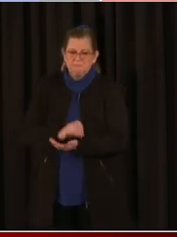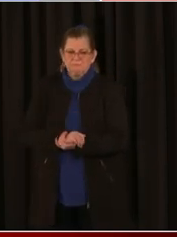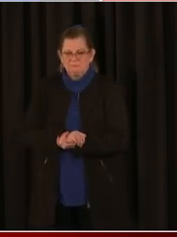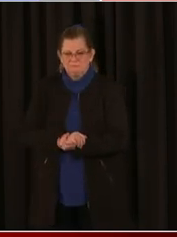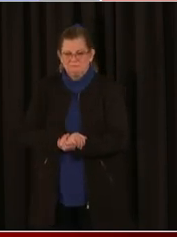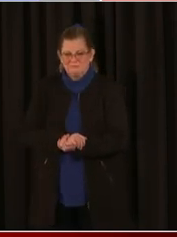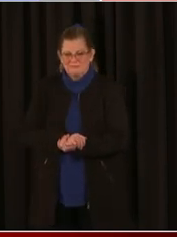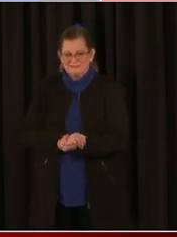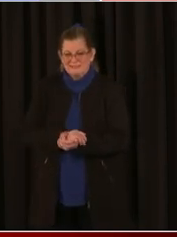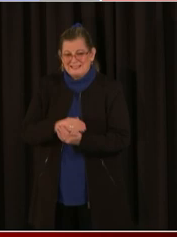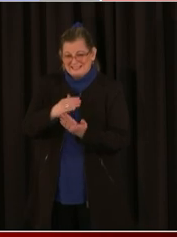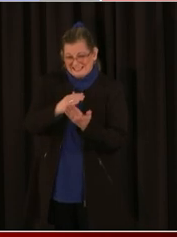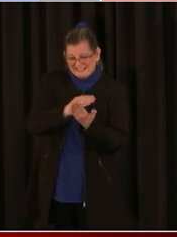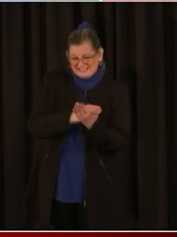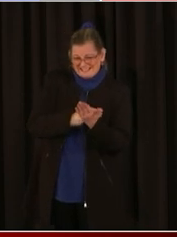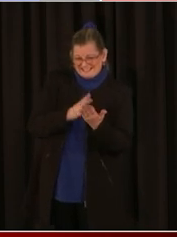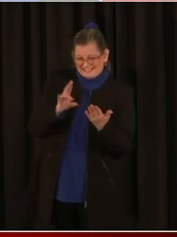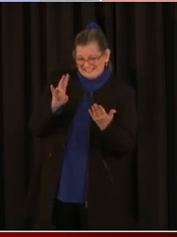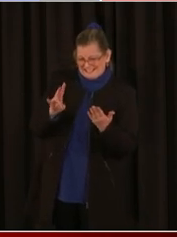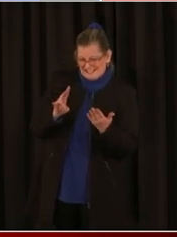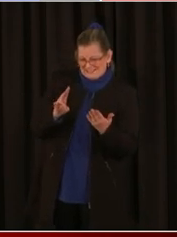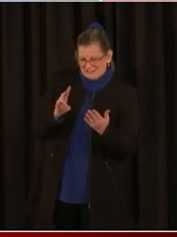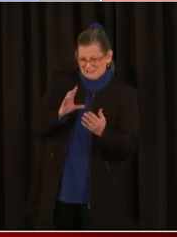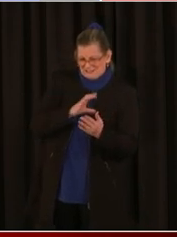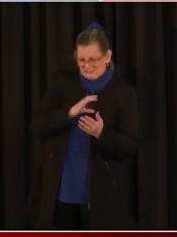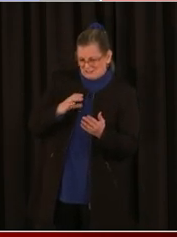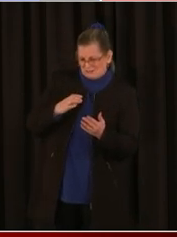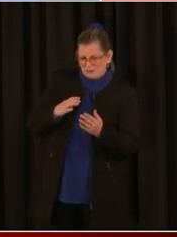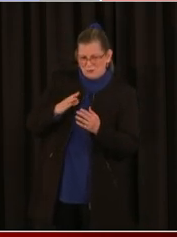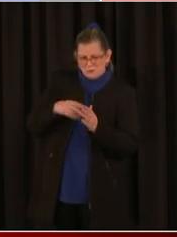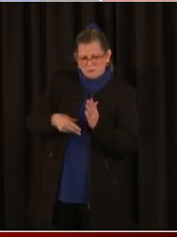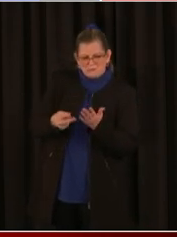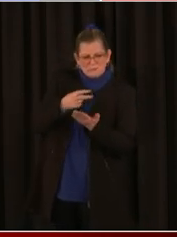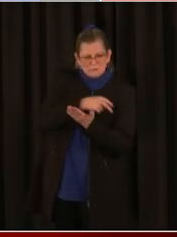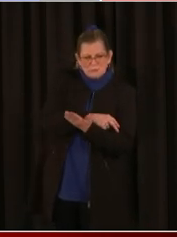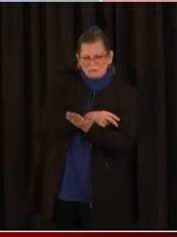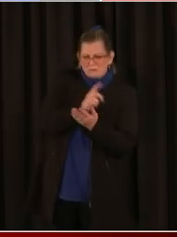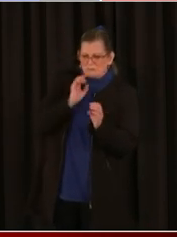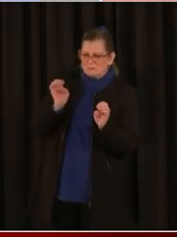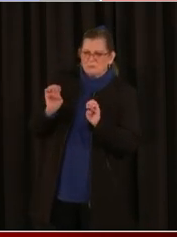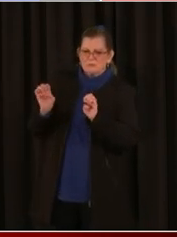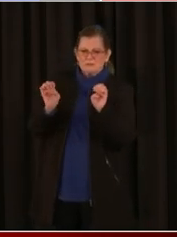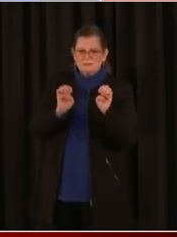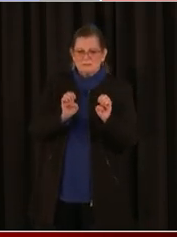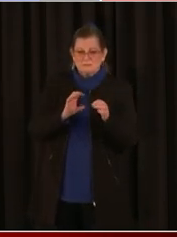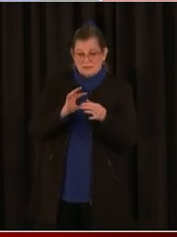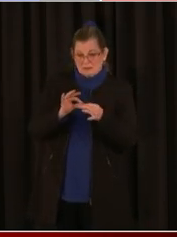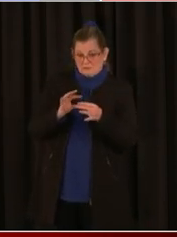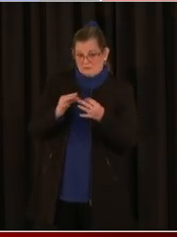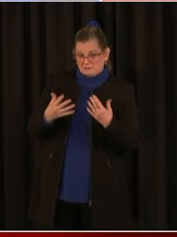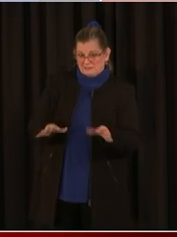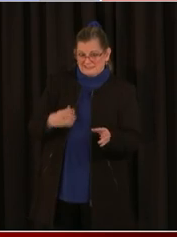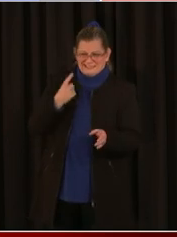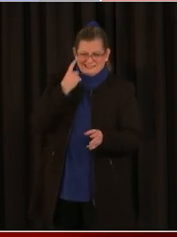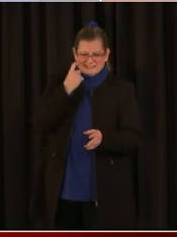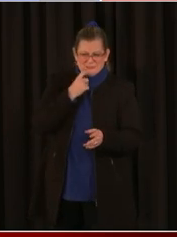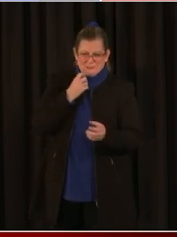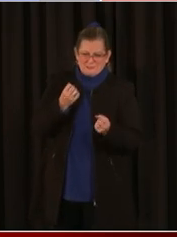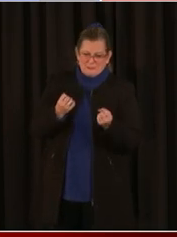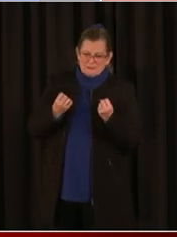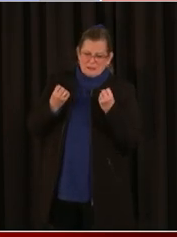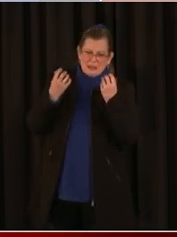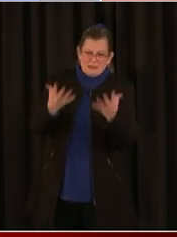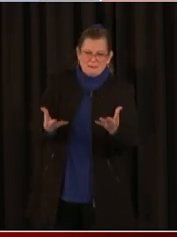items on the agenda include 7 congressional review emergencies. And I'm mentioning this because I expect that we will be seeing many more of